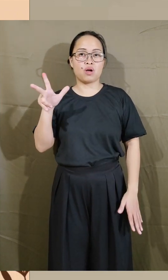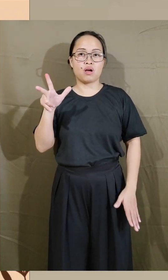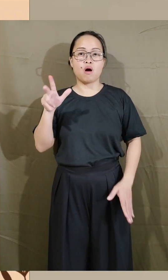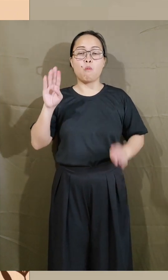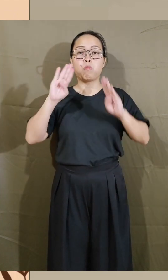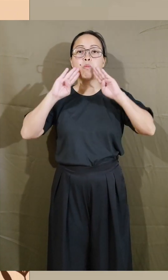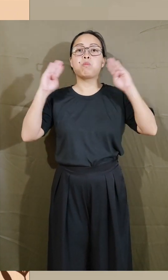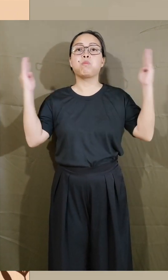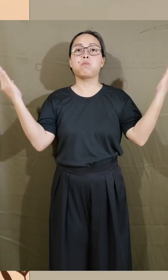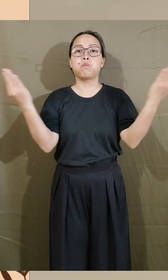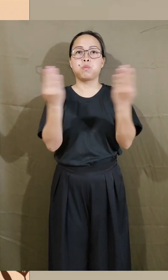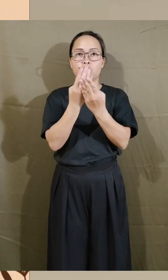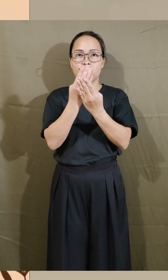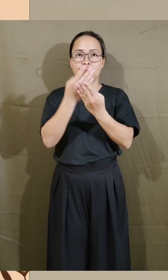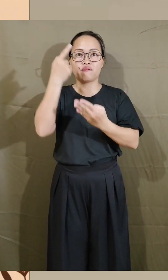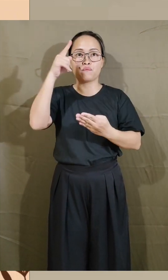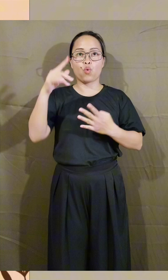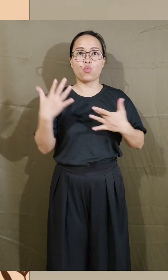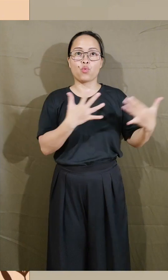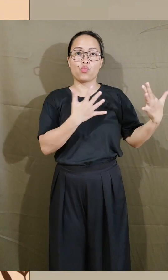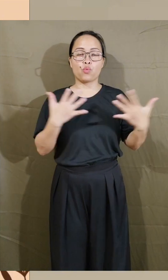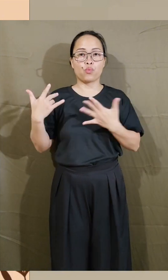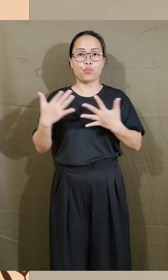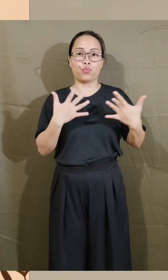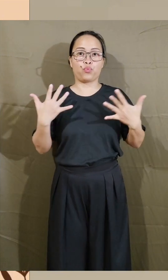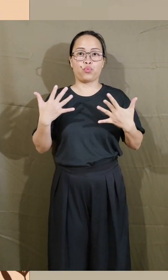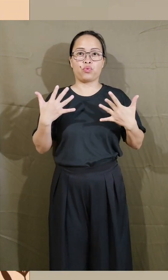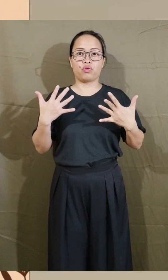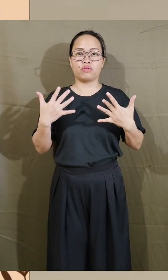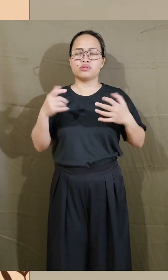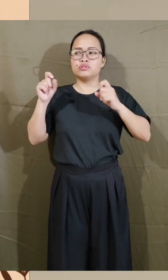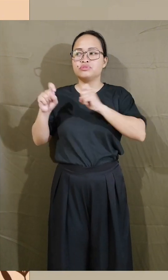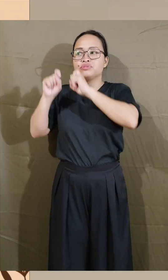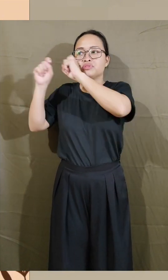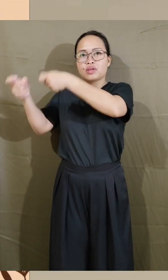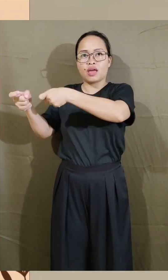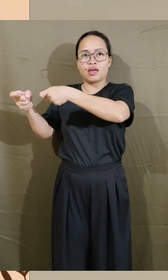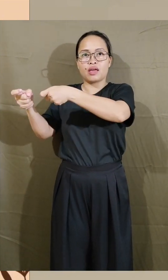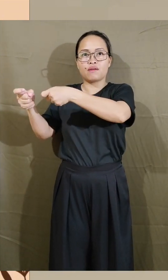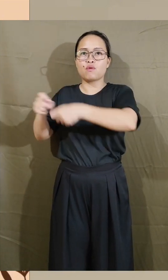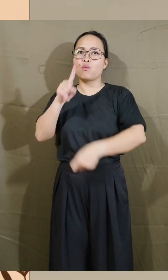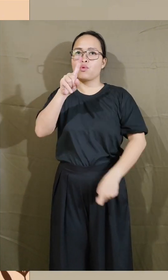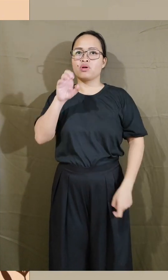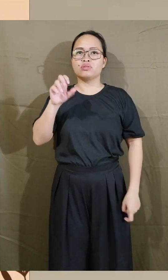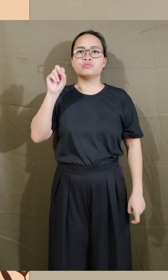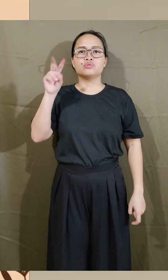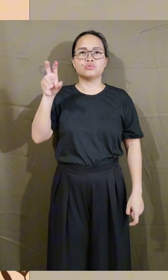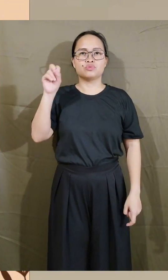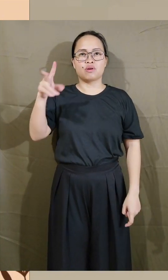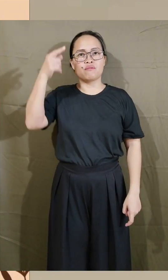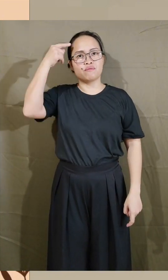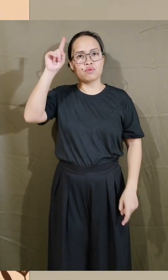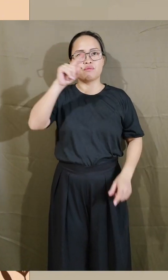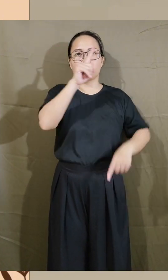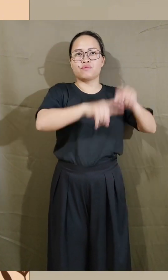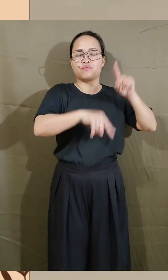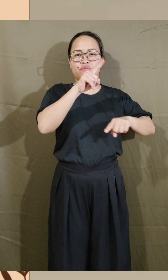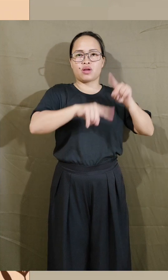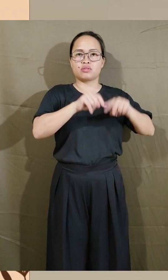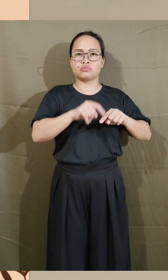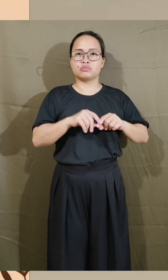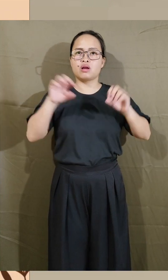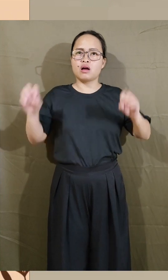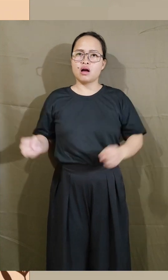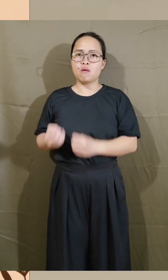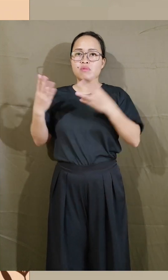birthday. She gave 112 of them to her friend. How many balloons were left?